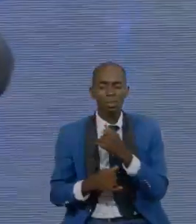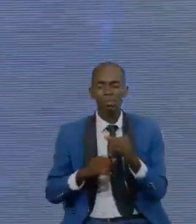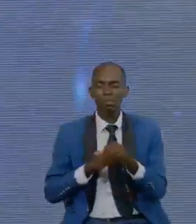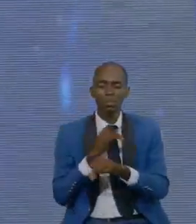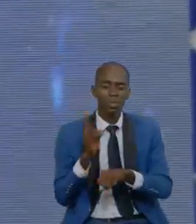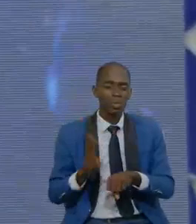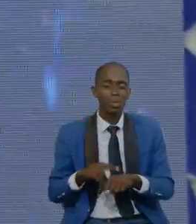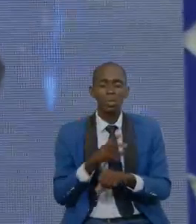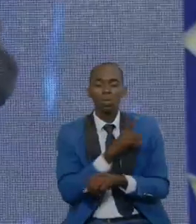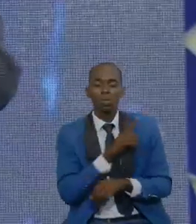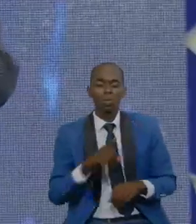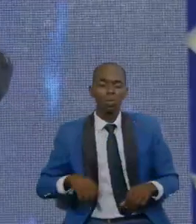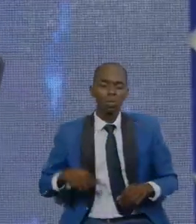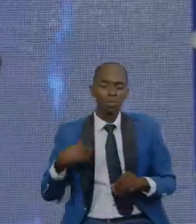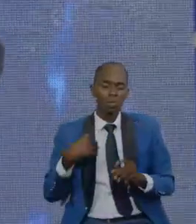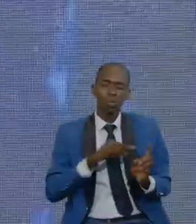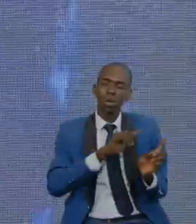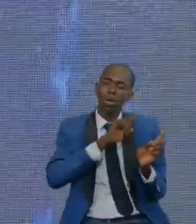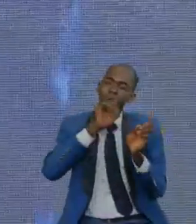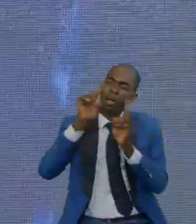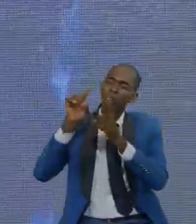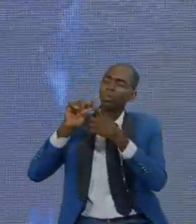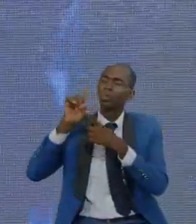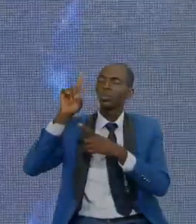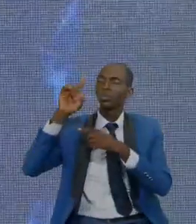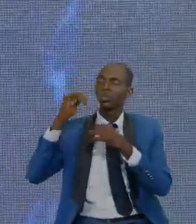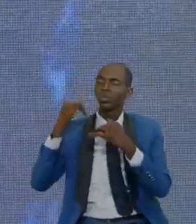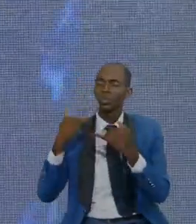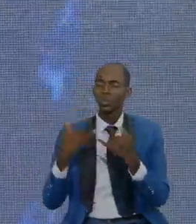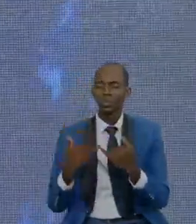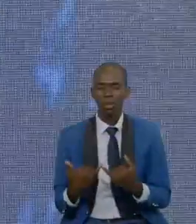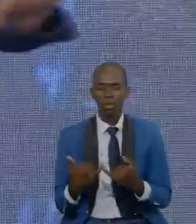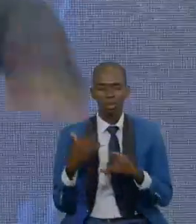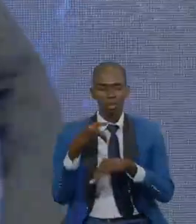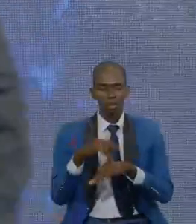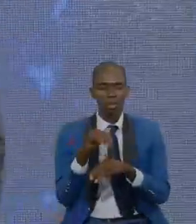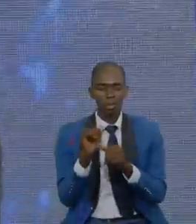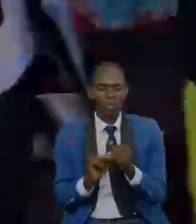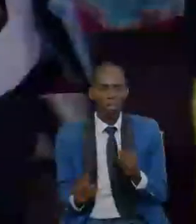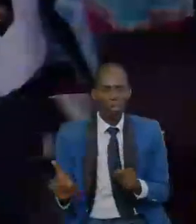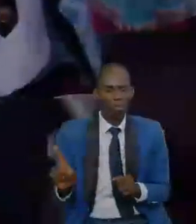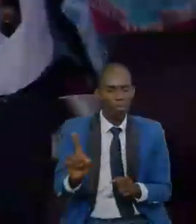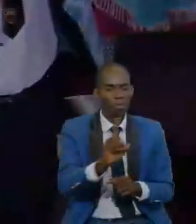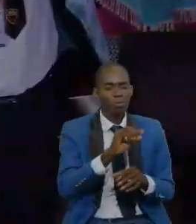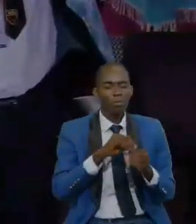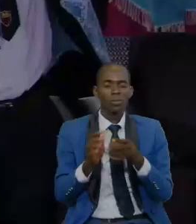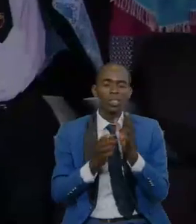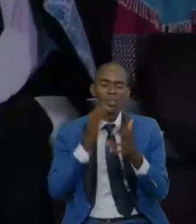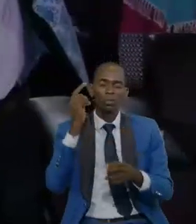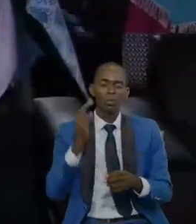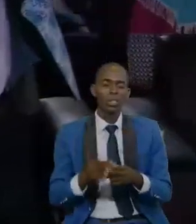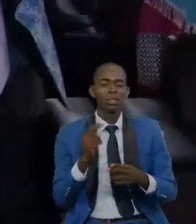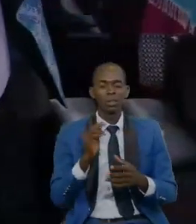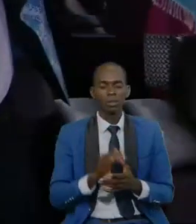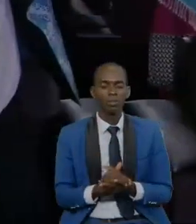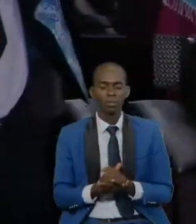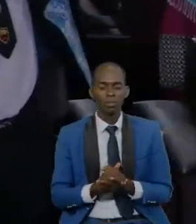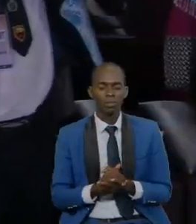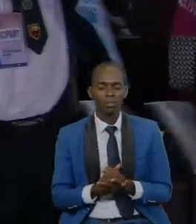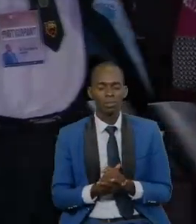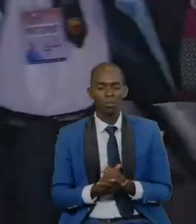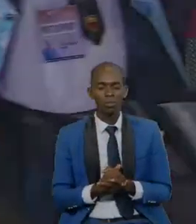you right now. Touch everyone in Jesus' name.